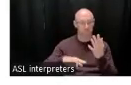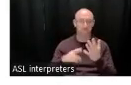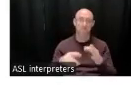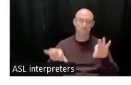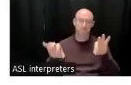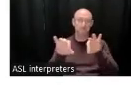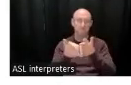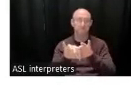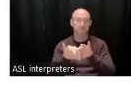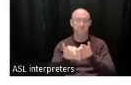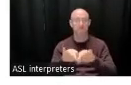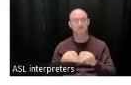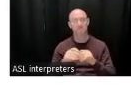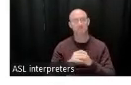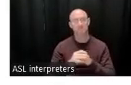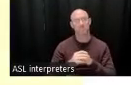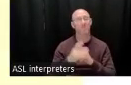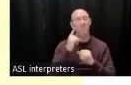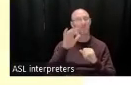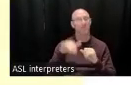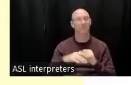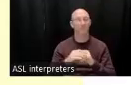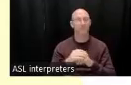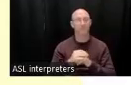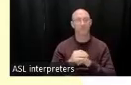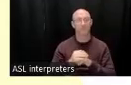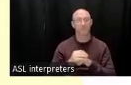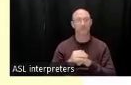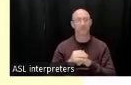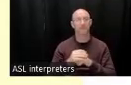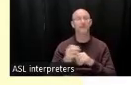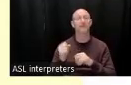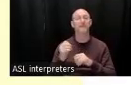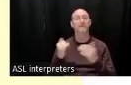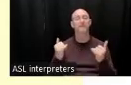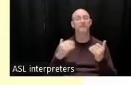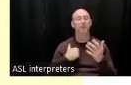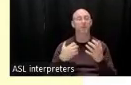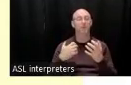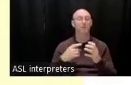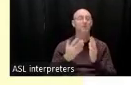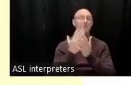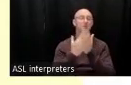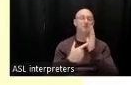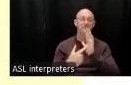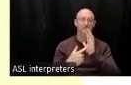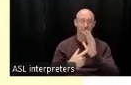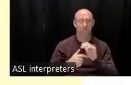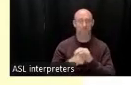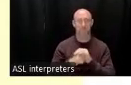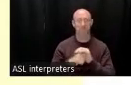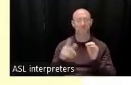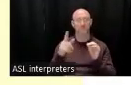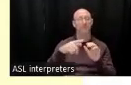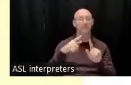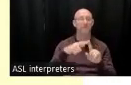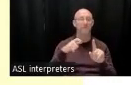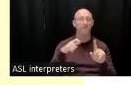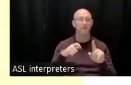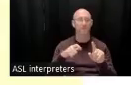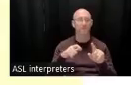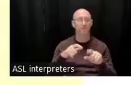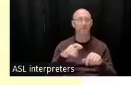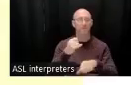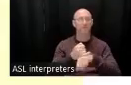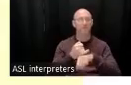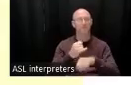important for that. So I then wanted to just give some examples, and these are taken from my own institution, University